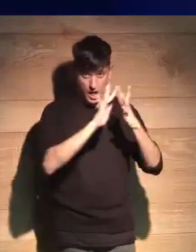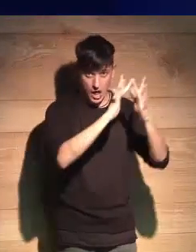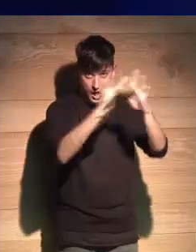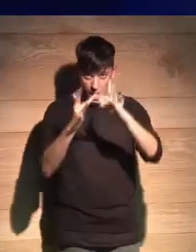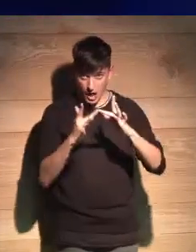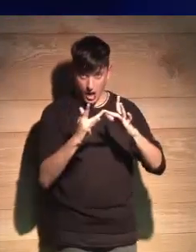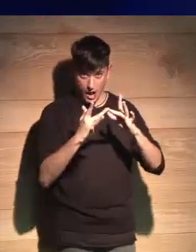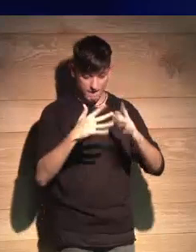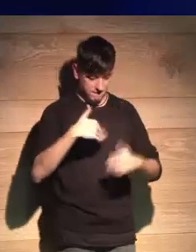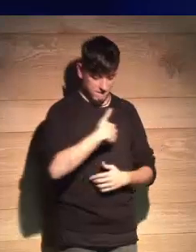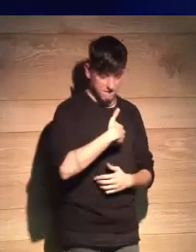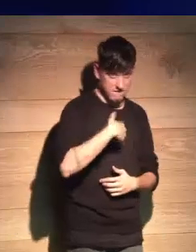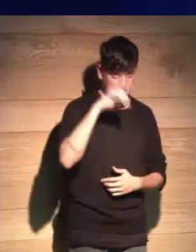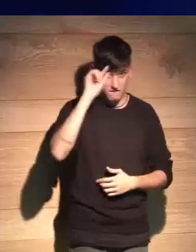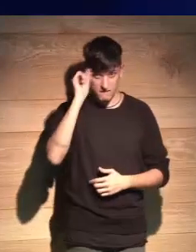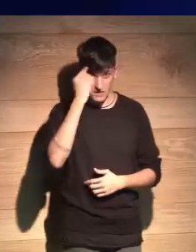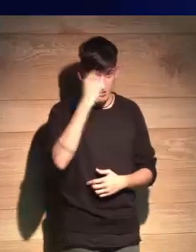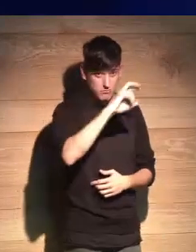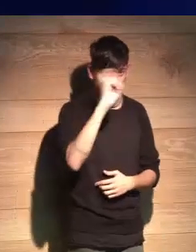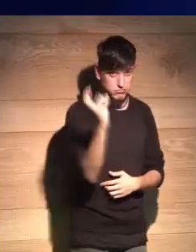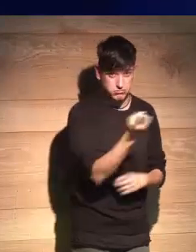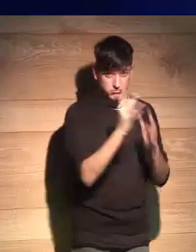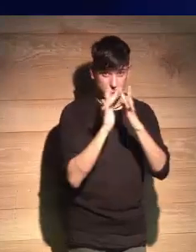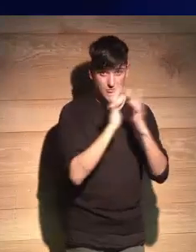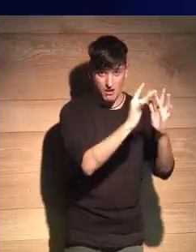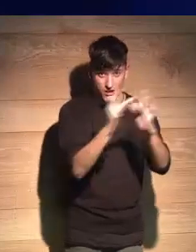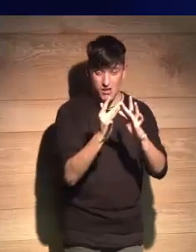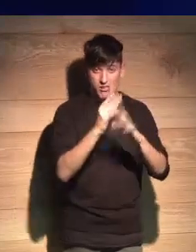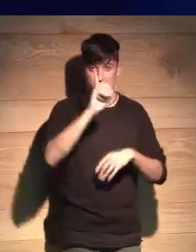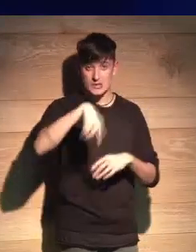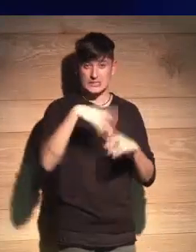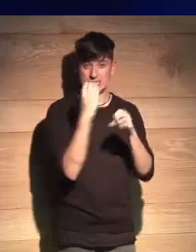human interaction, with teams, with